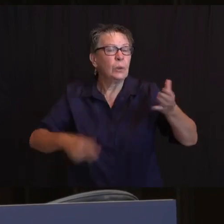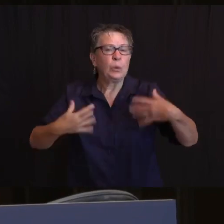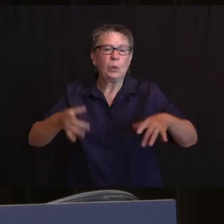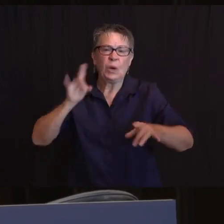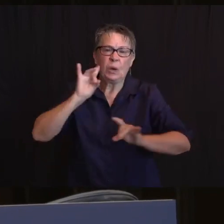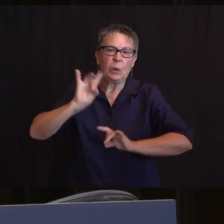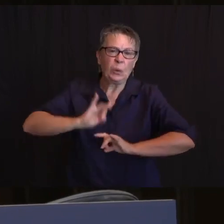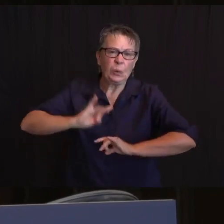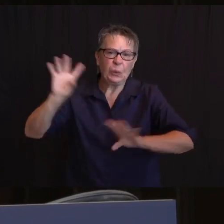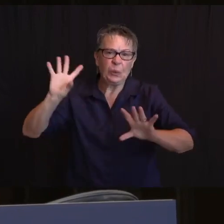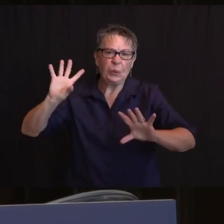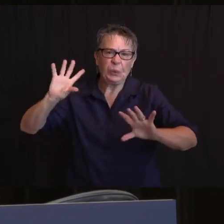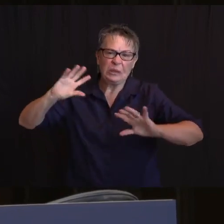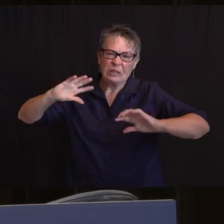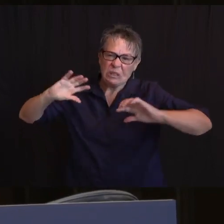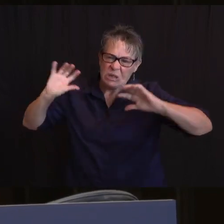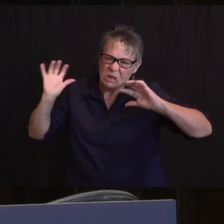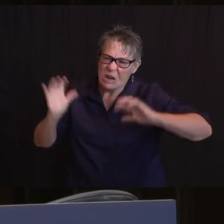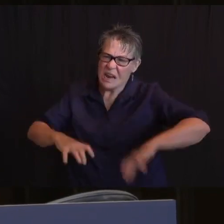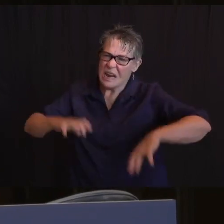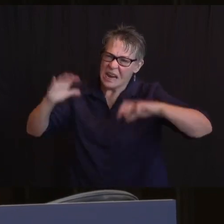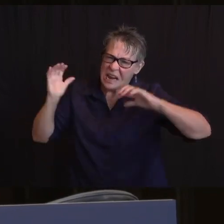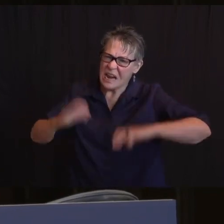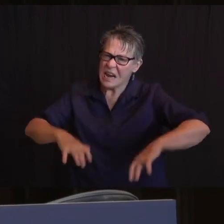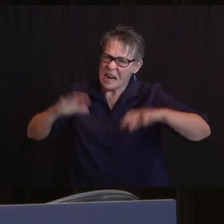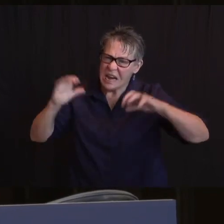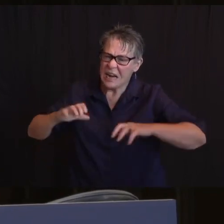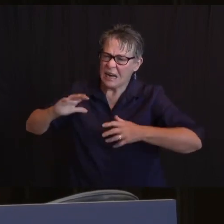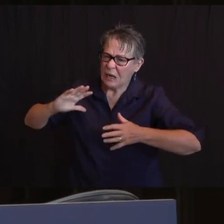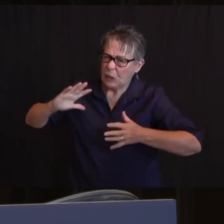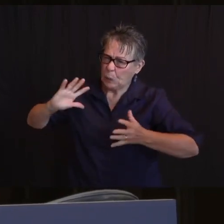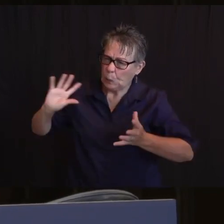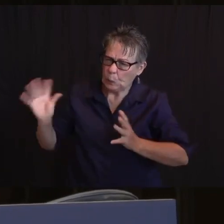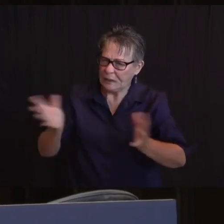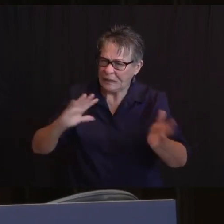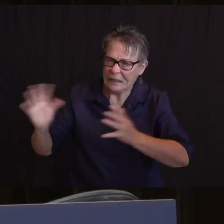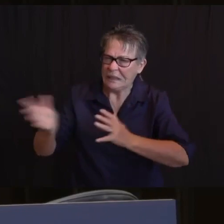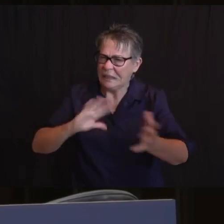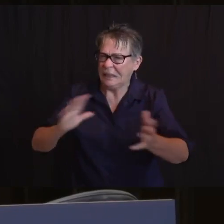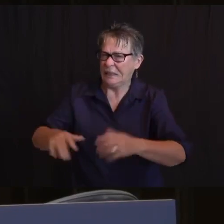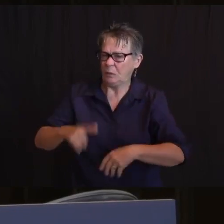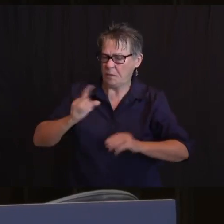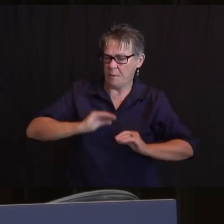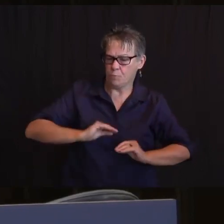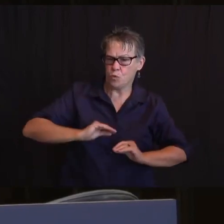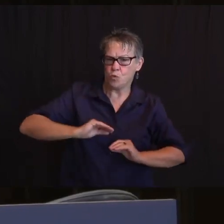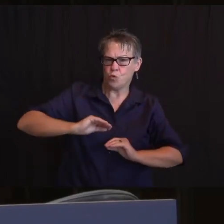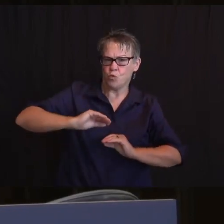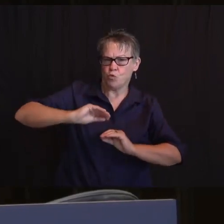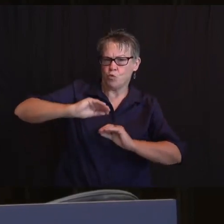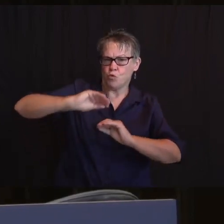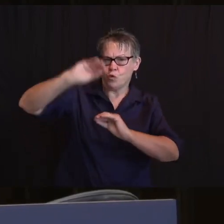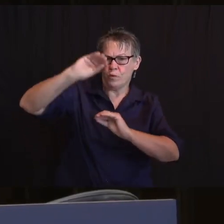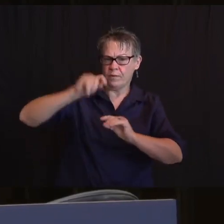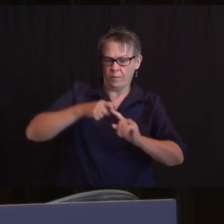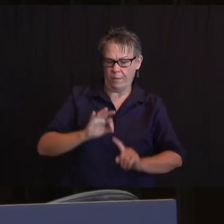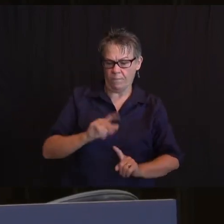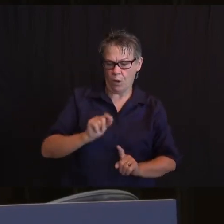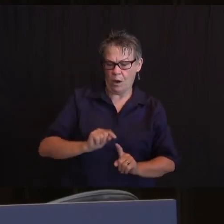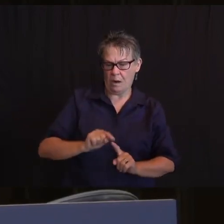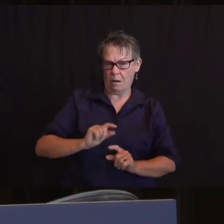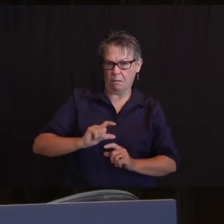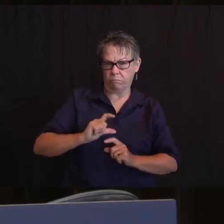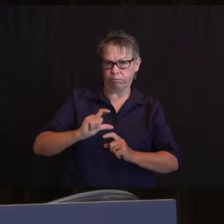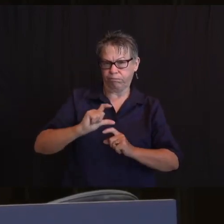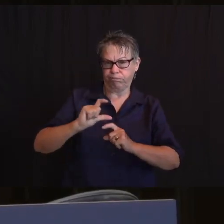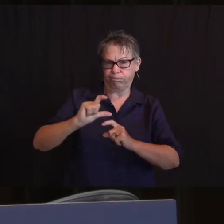So OEM continues to monitor that with the National Weather Service as always. And Pat, in the category life goes on, I spoke